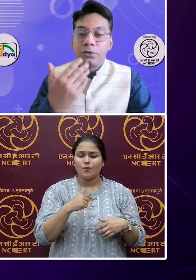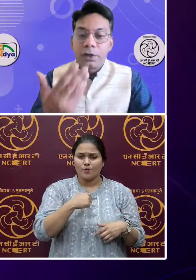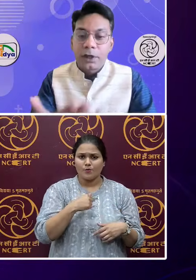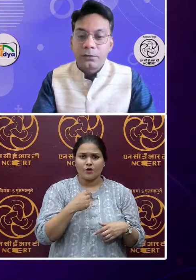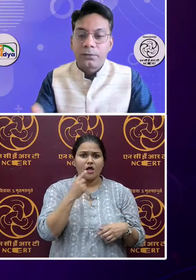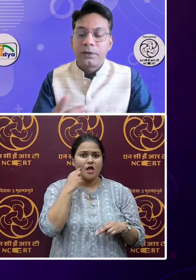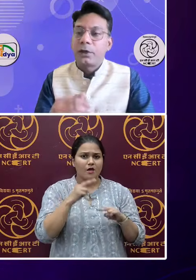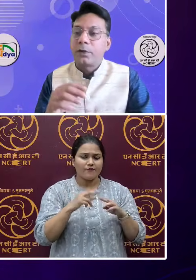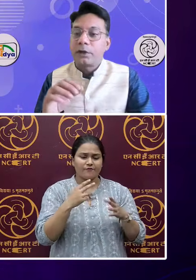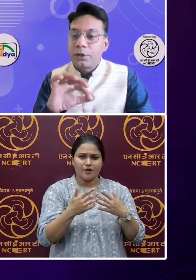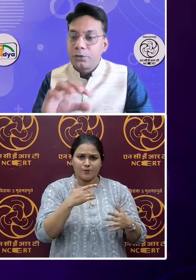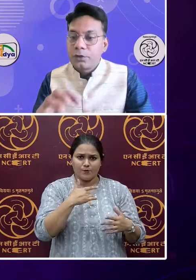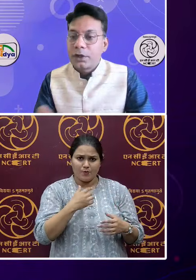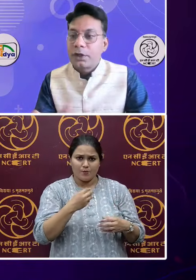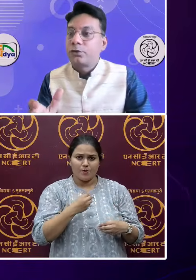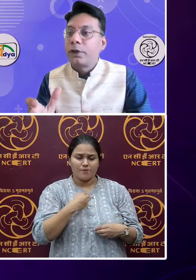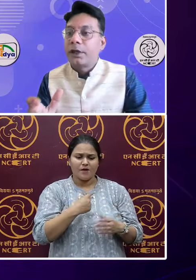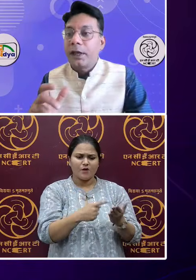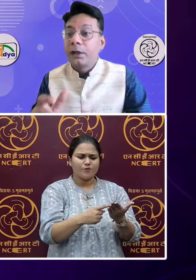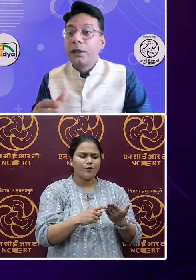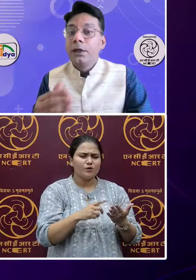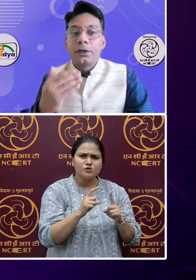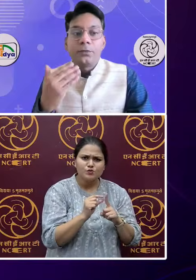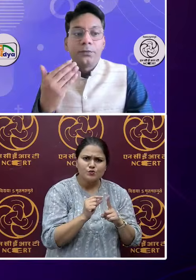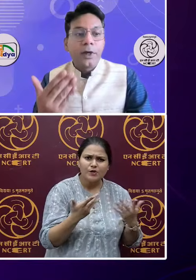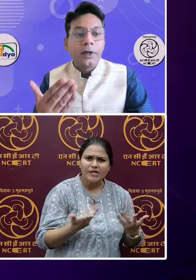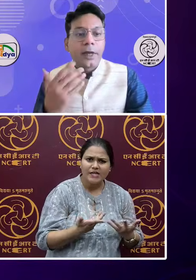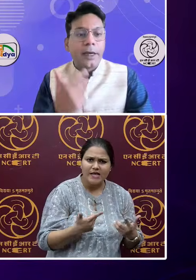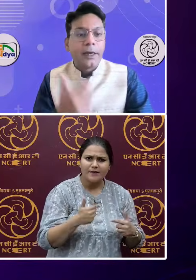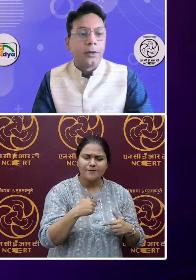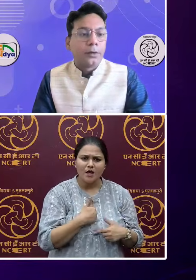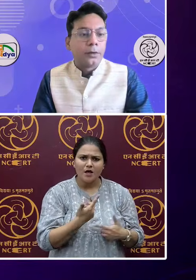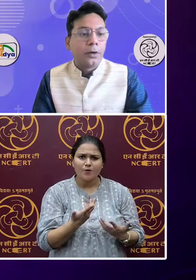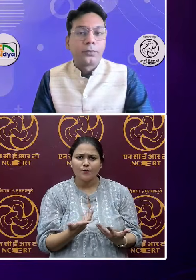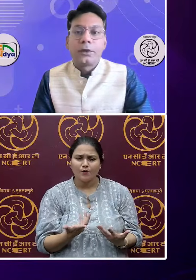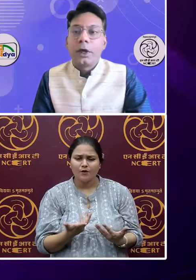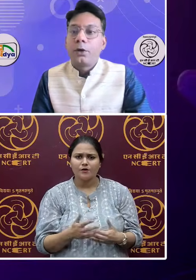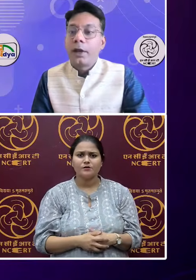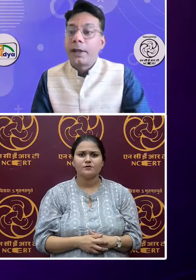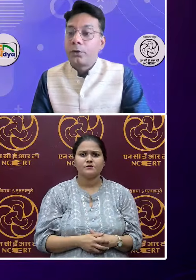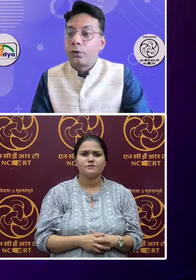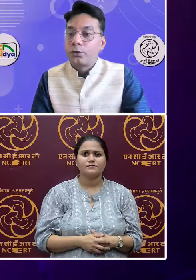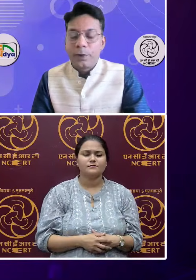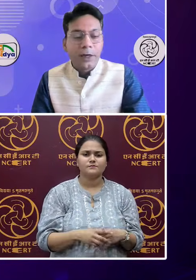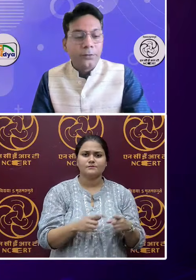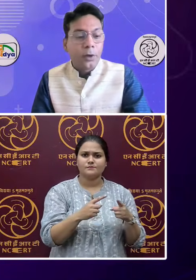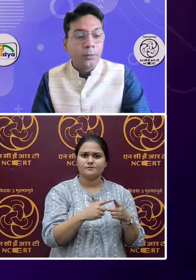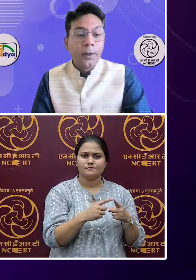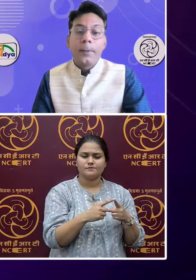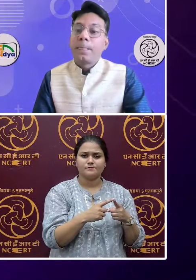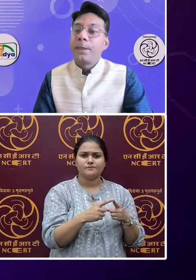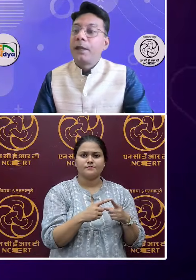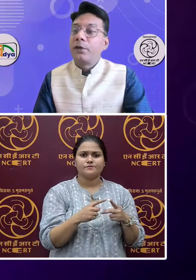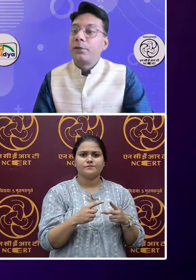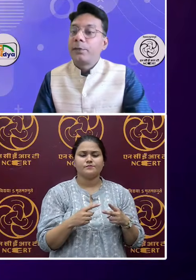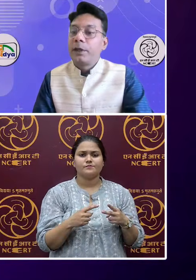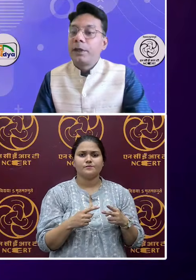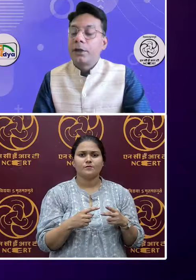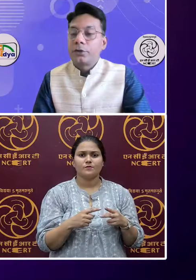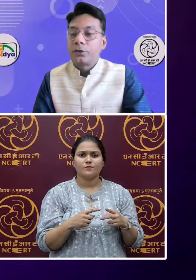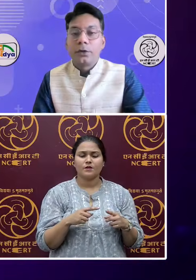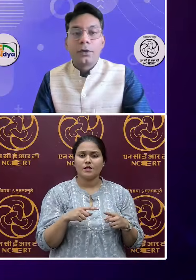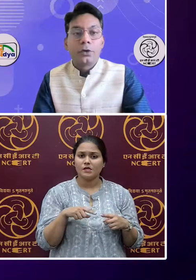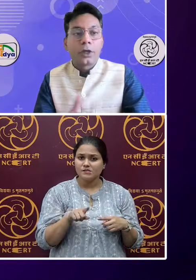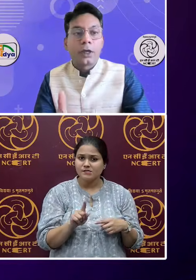what the user is facing, what the user is doing, correct? The front end of the online course platform. Then we will